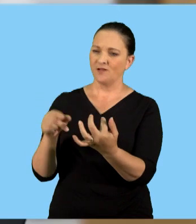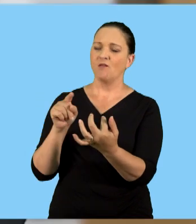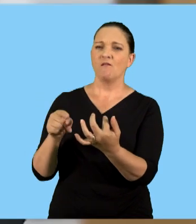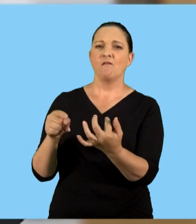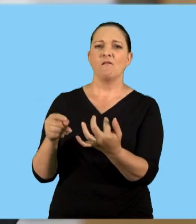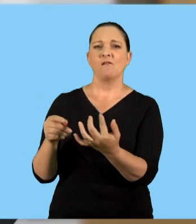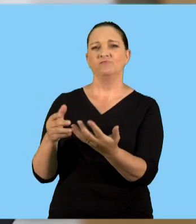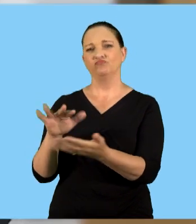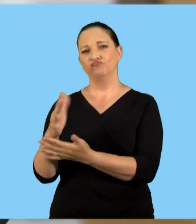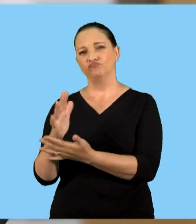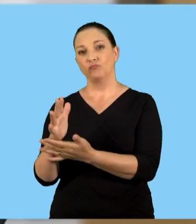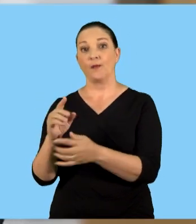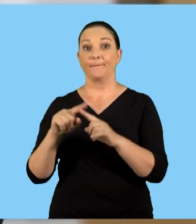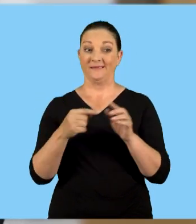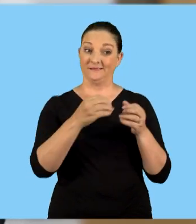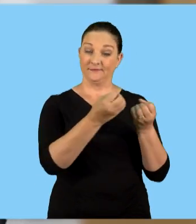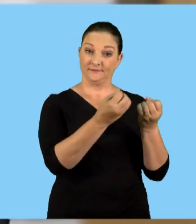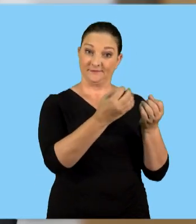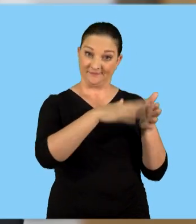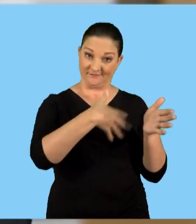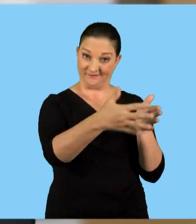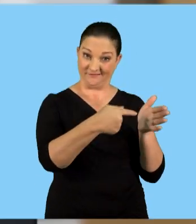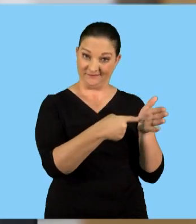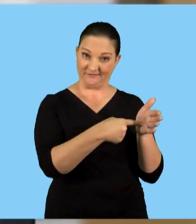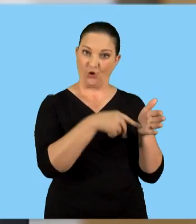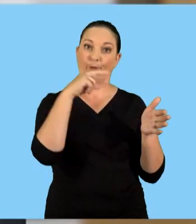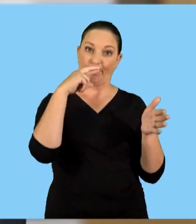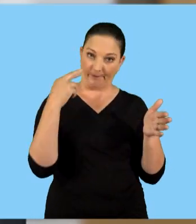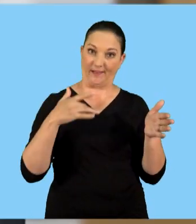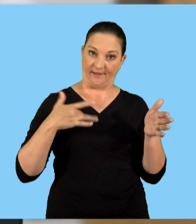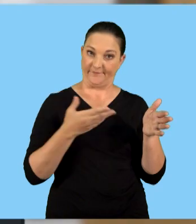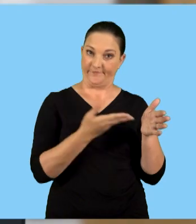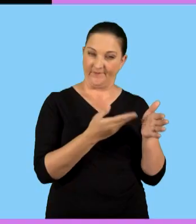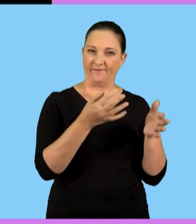estimations. Income and expenditure statement is actual values.